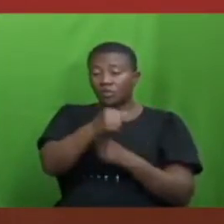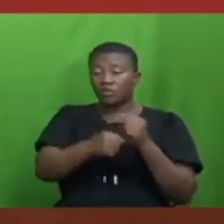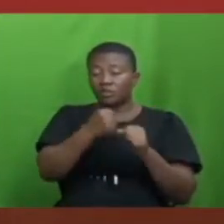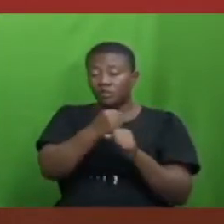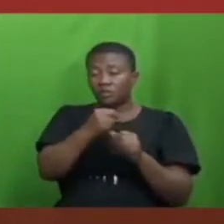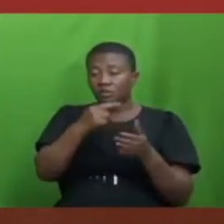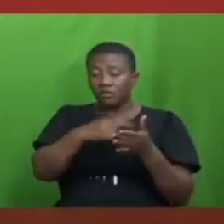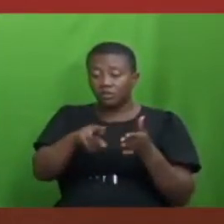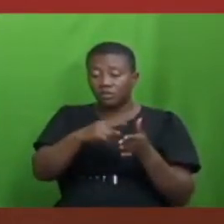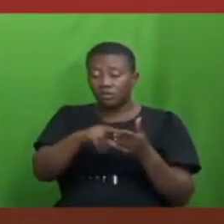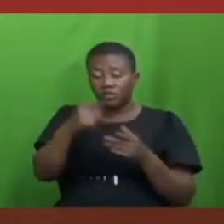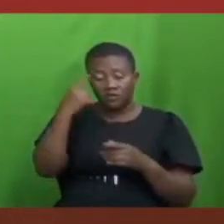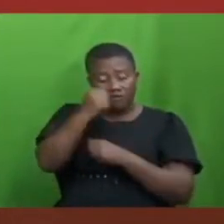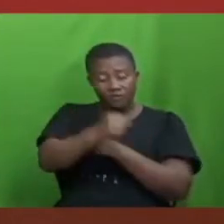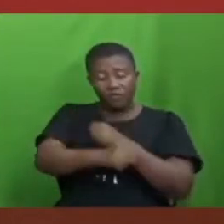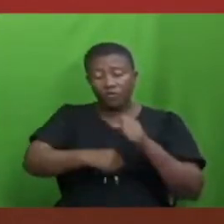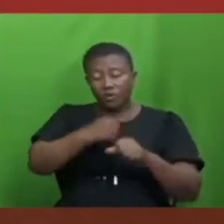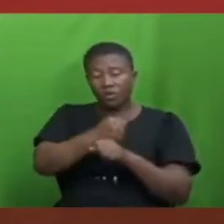year